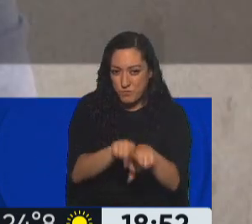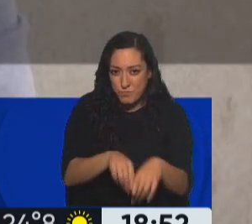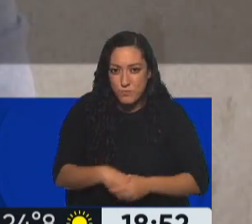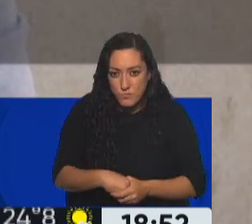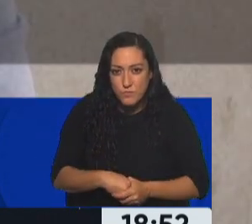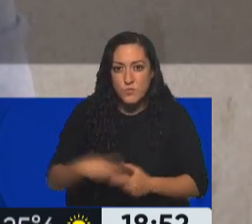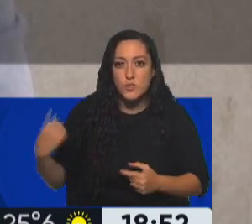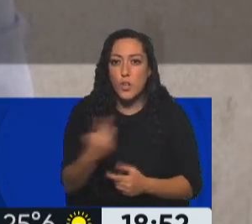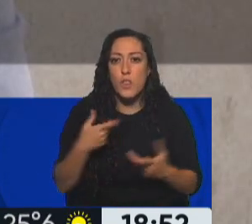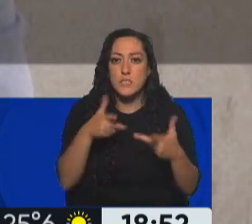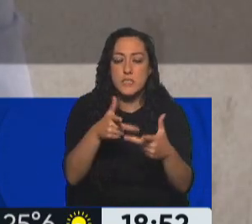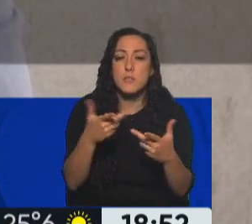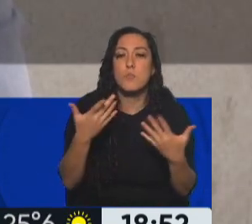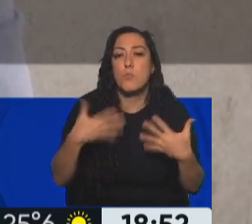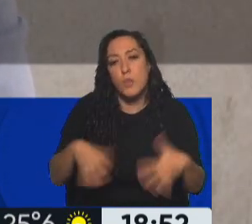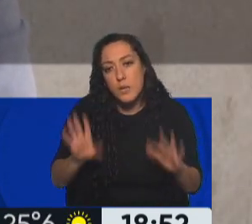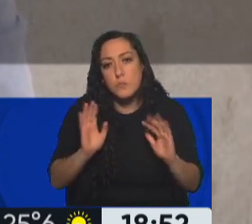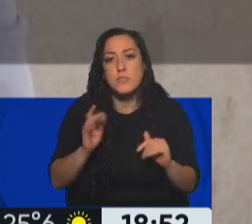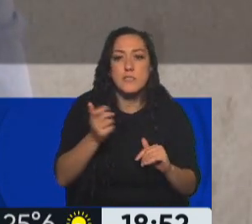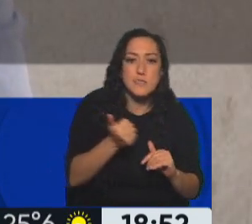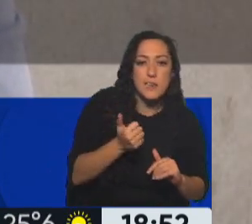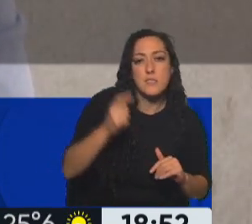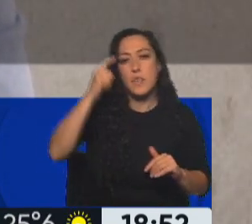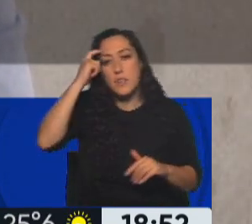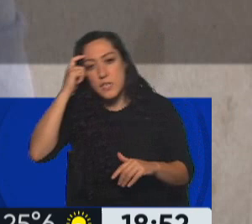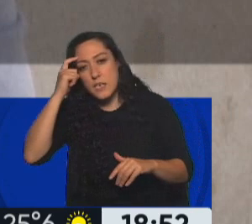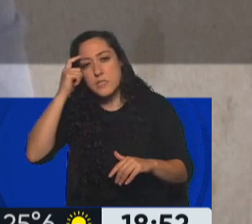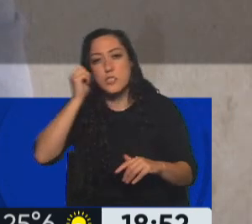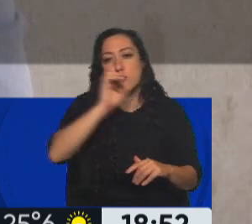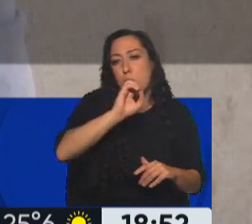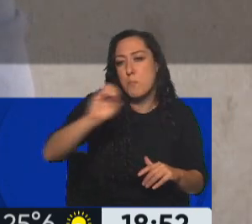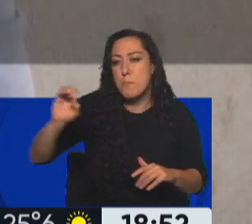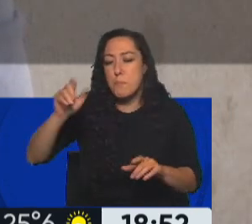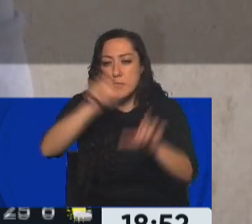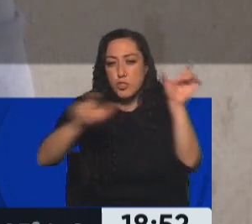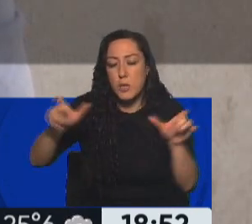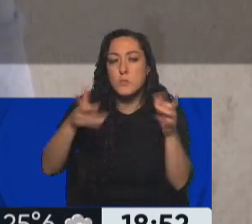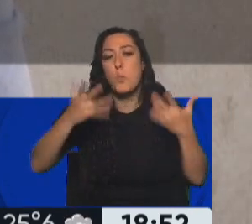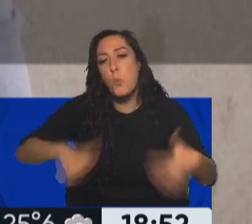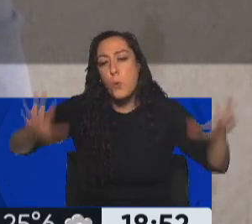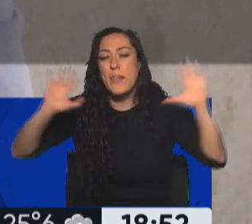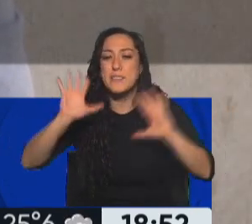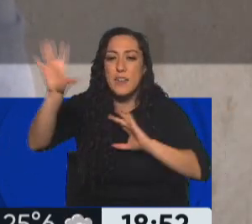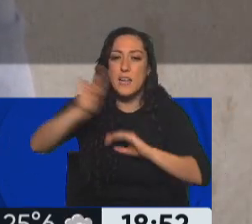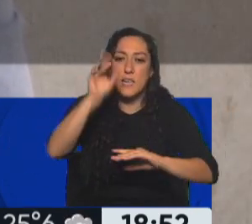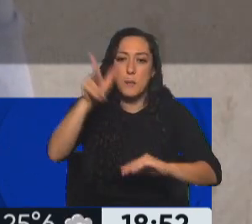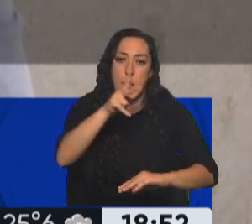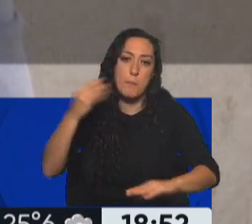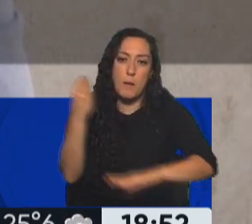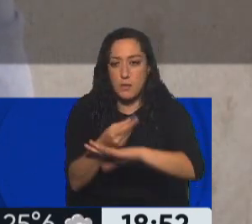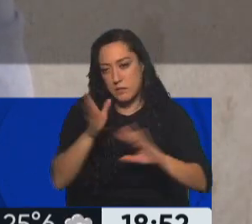can say that there are 6, 10, who knows how many names, who